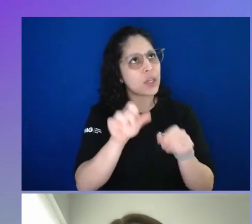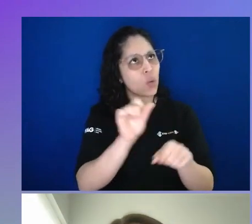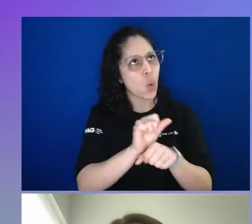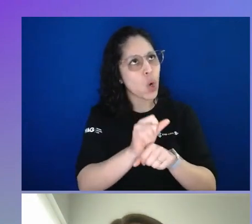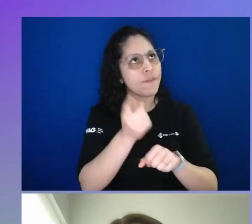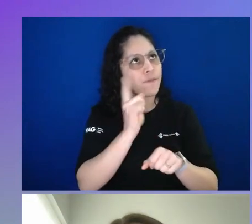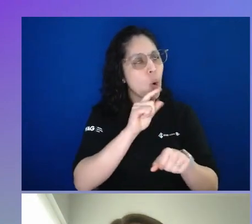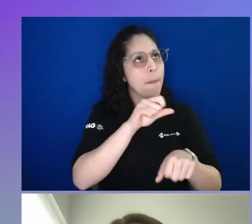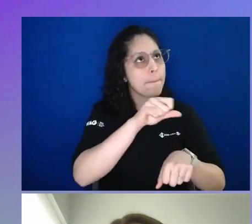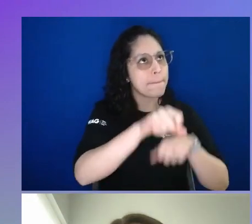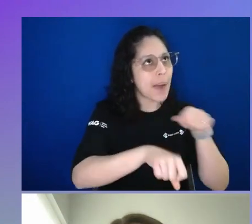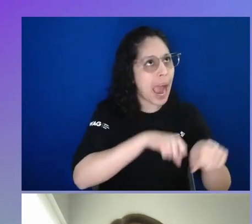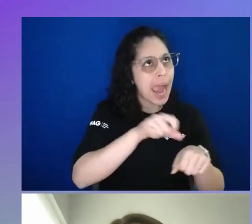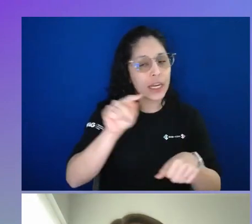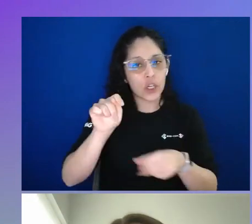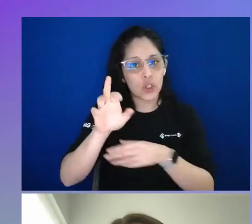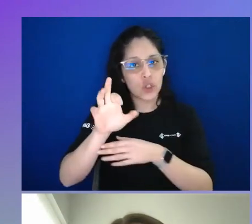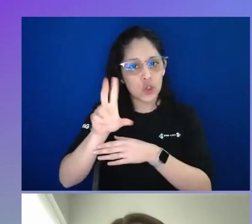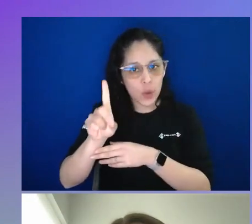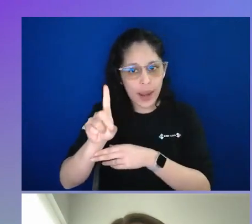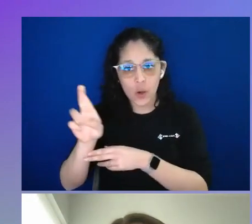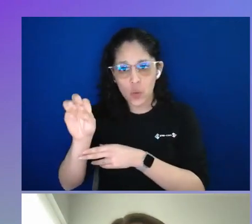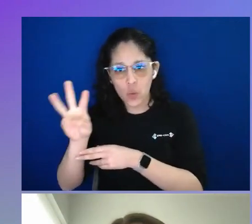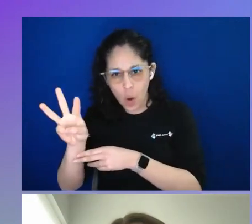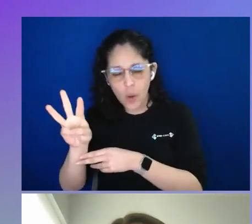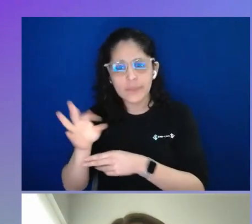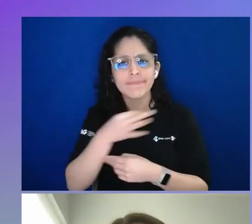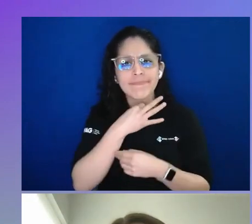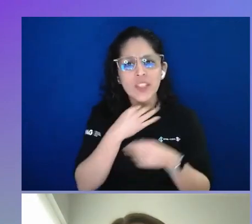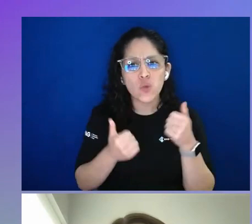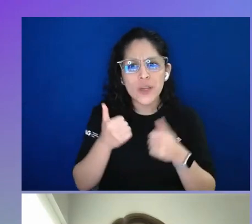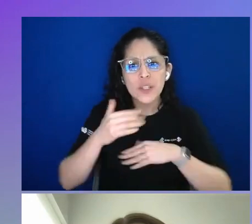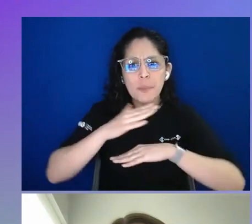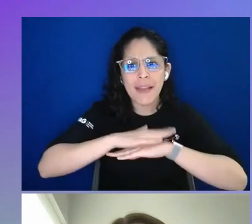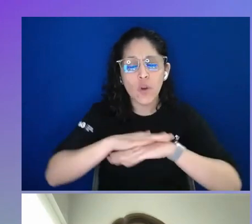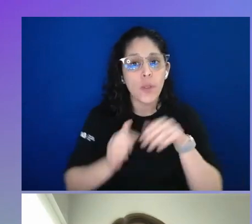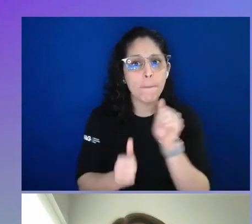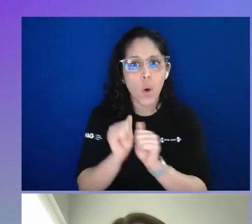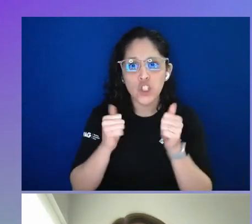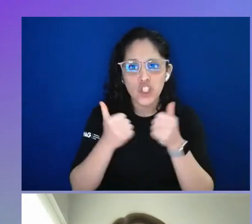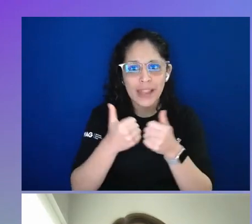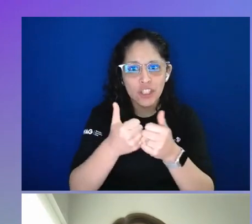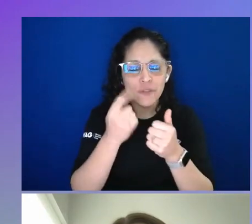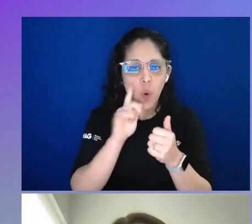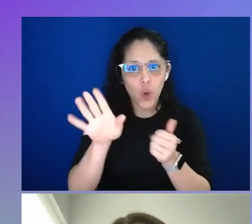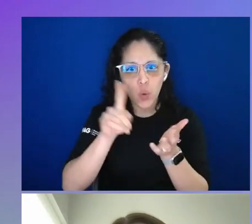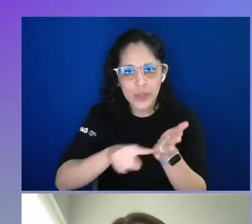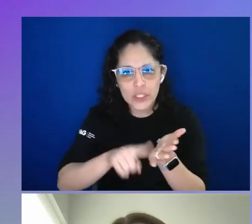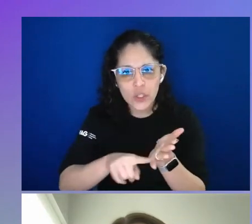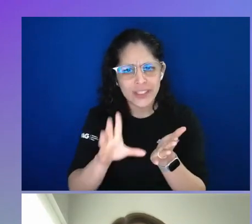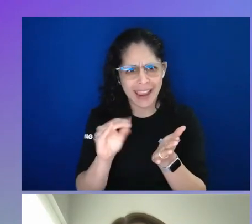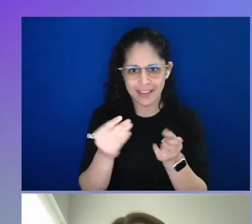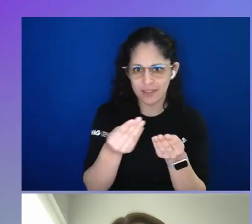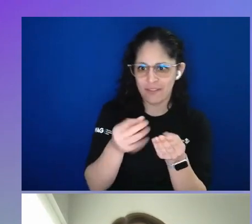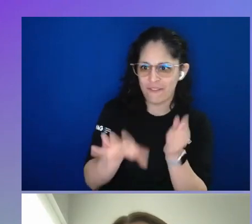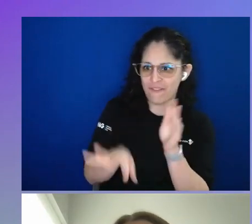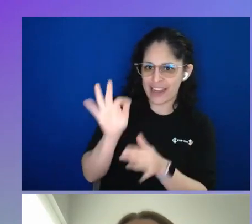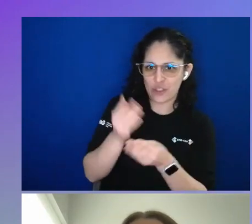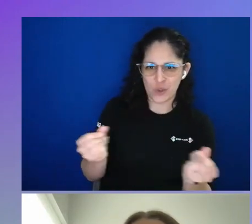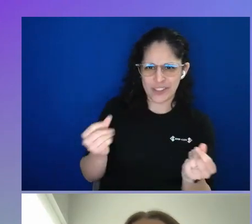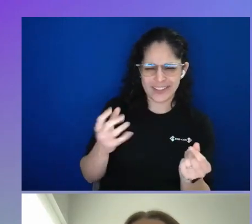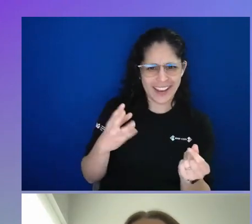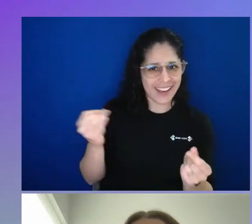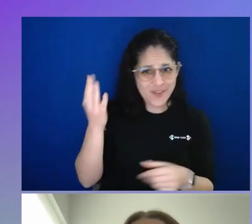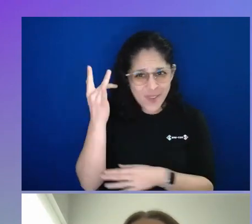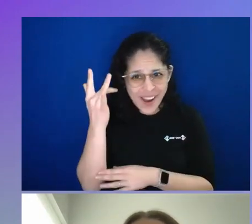Row, which platform had the most accessibility challenges for your research and solutioning, and why? I